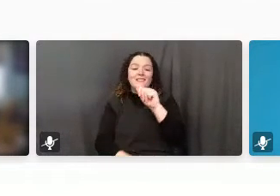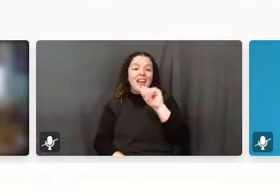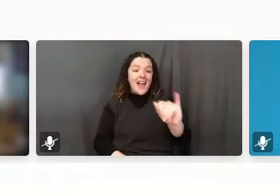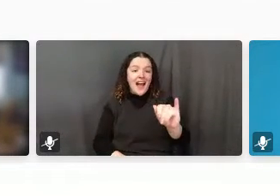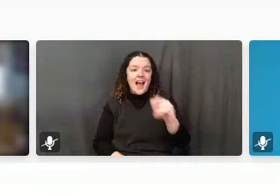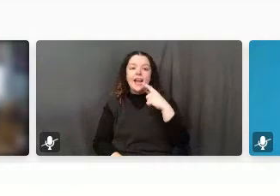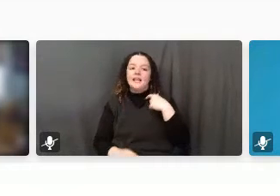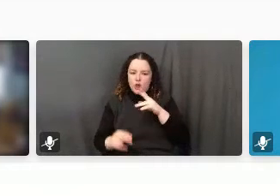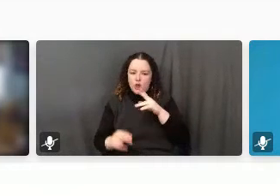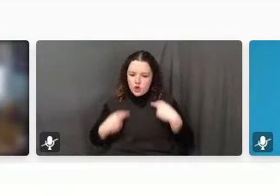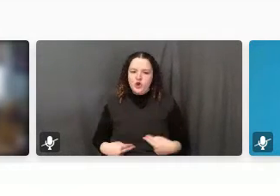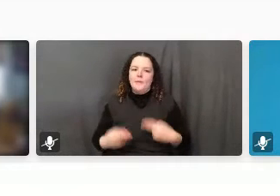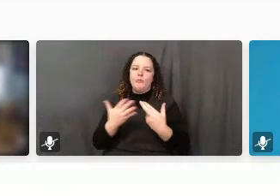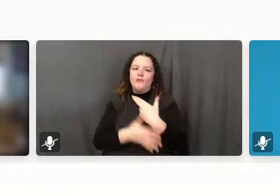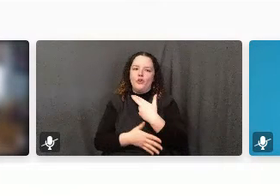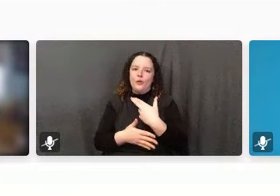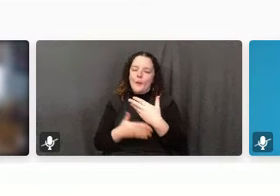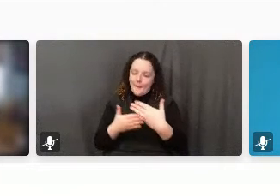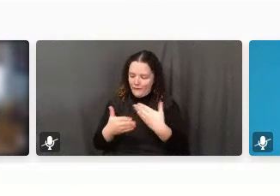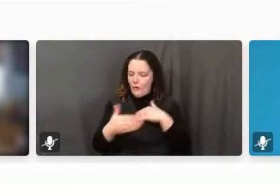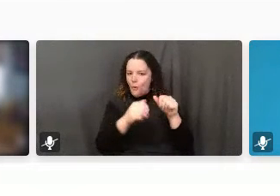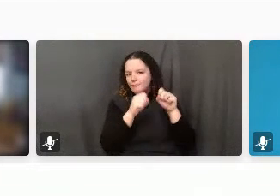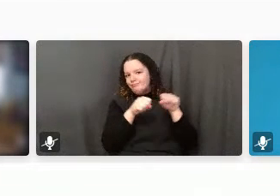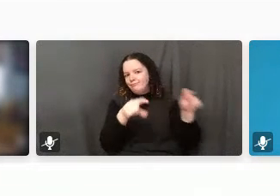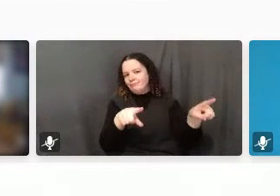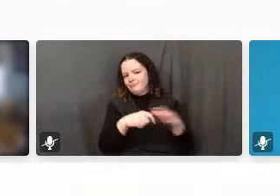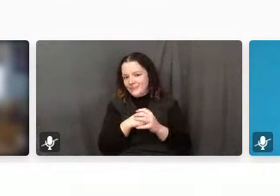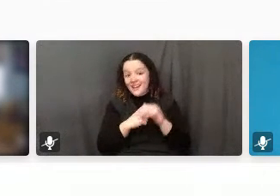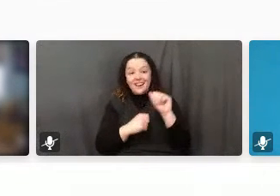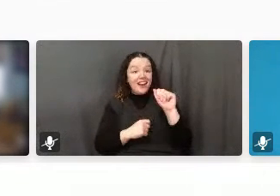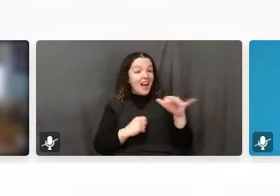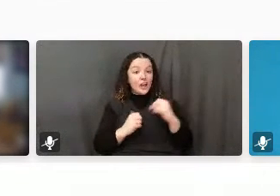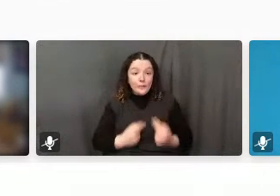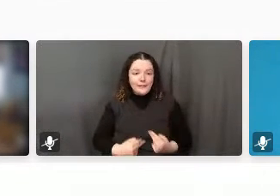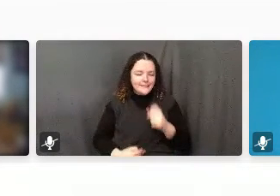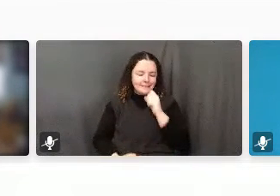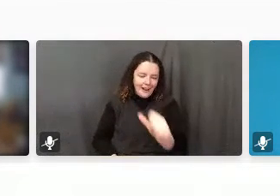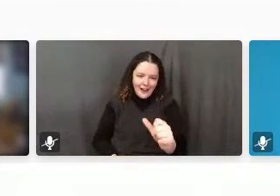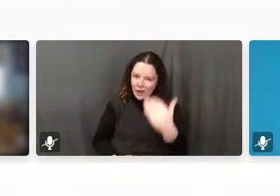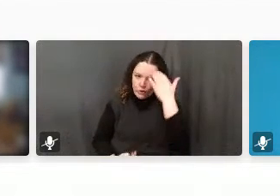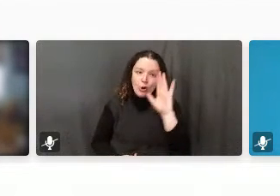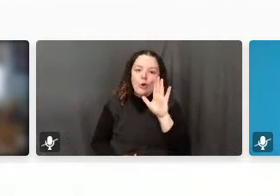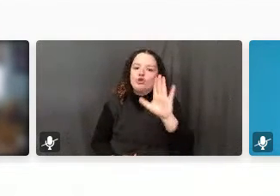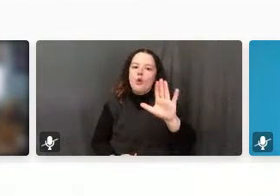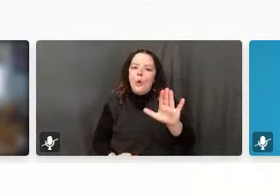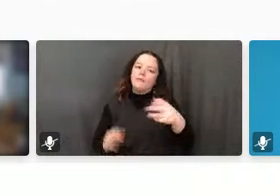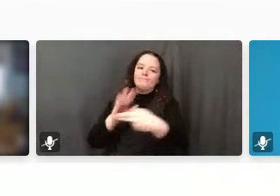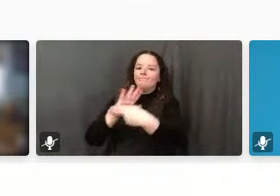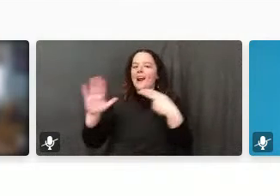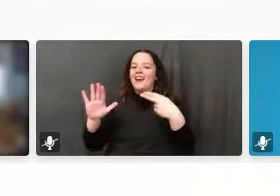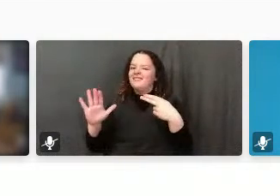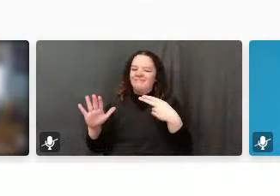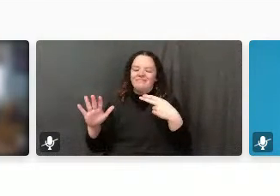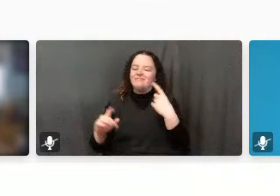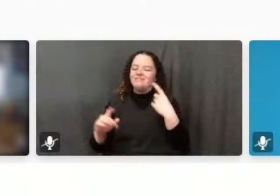and human reviewed before you do publish it out. AIs are not human and they do not know your brand as well as you do. But it's super